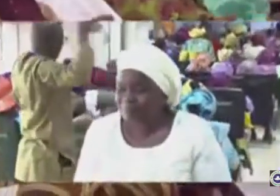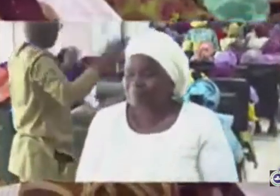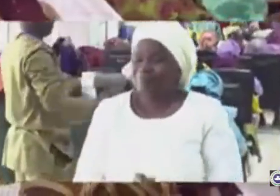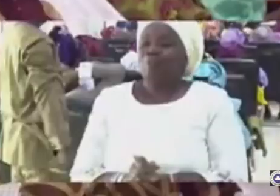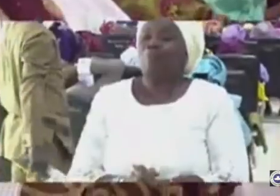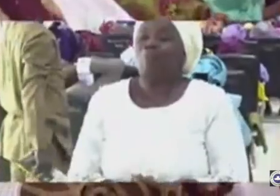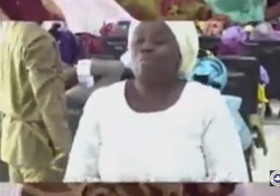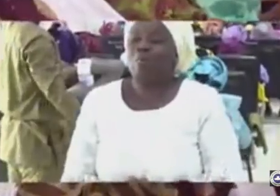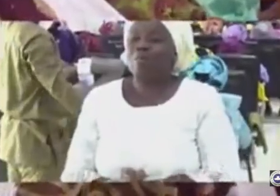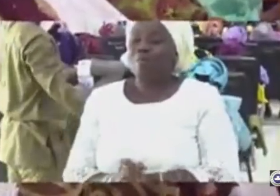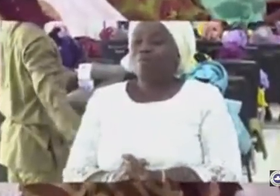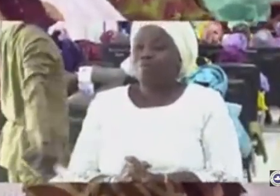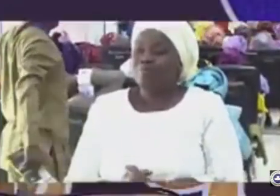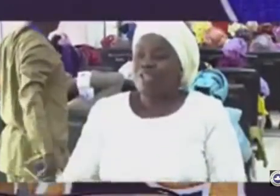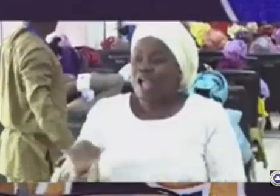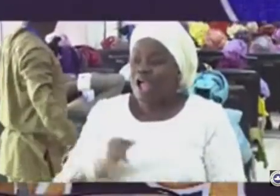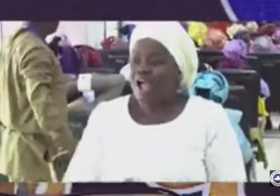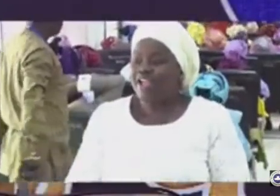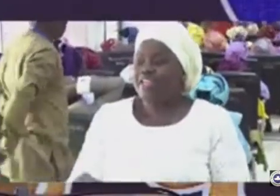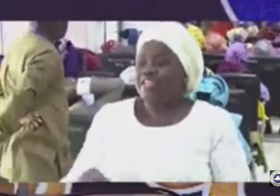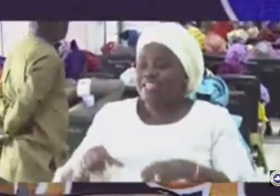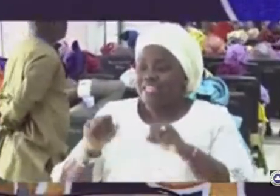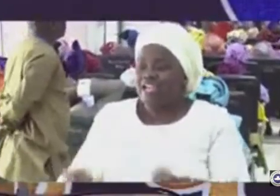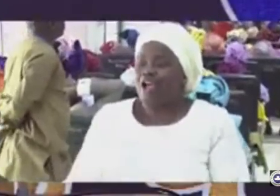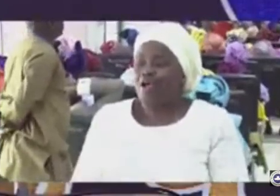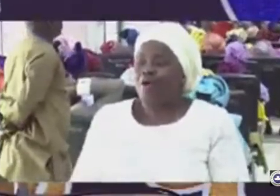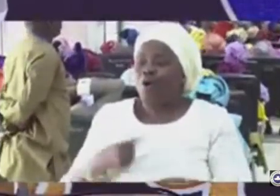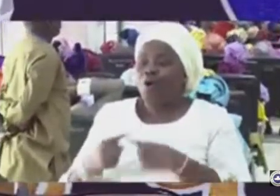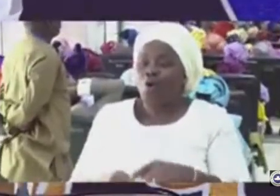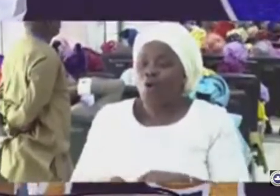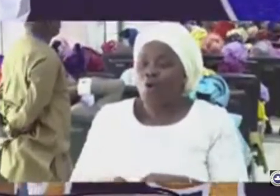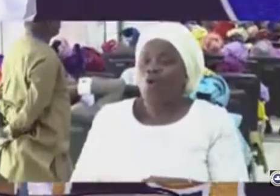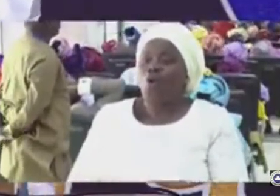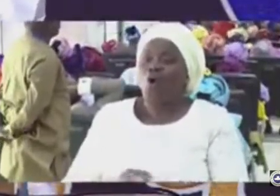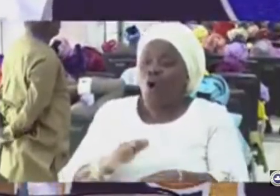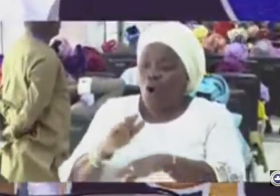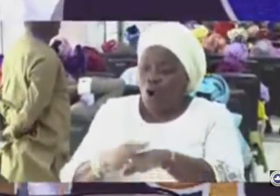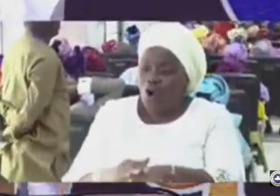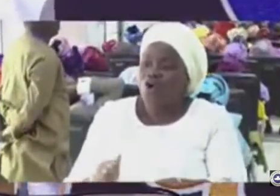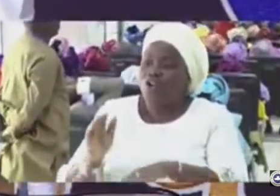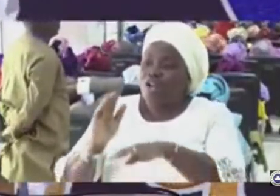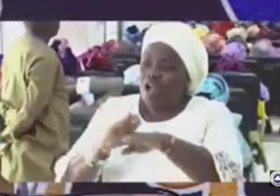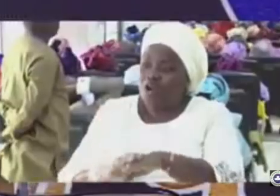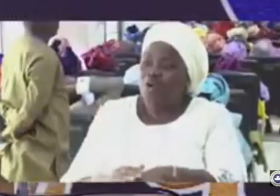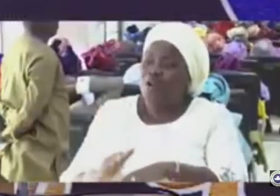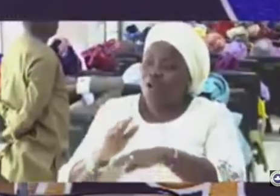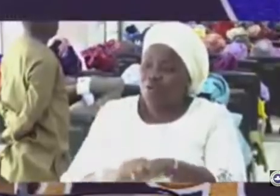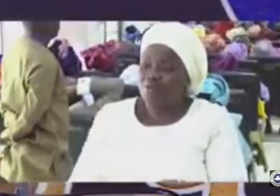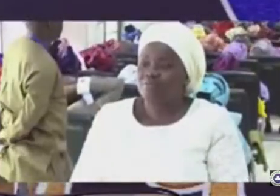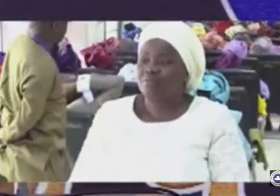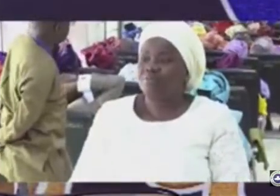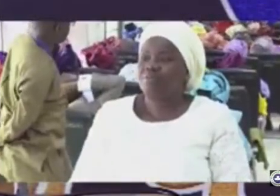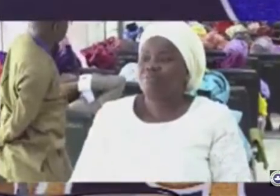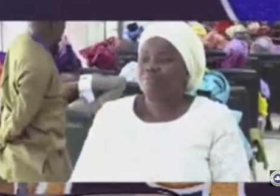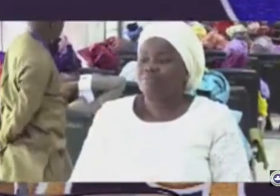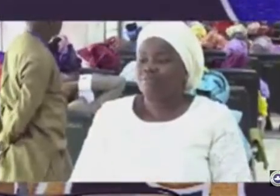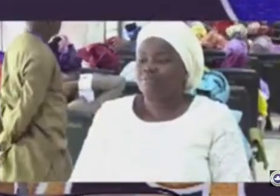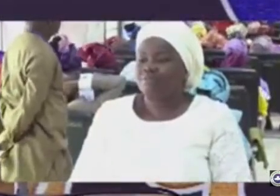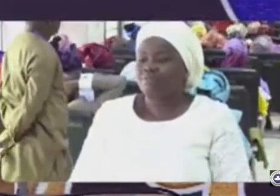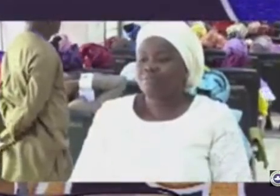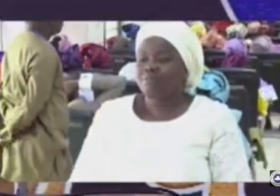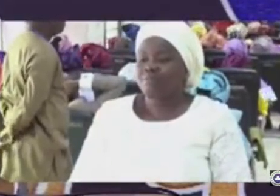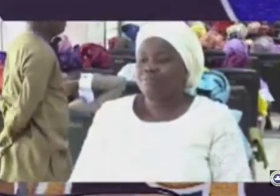I can go on and on, but you know, they are always timing me on occasion like this. So the issue is